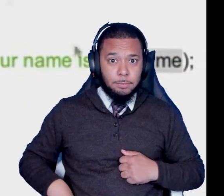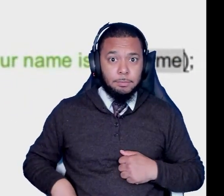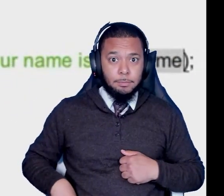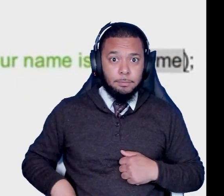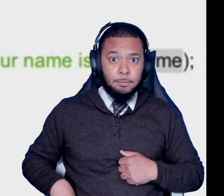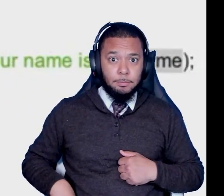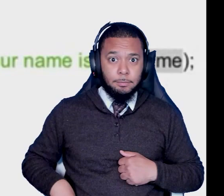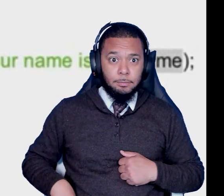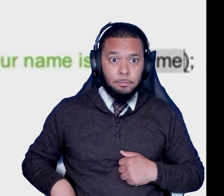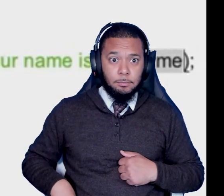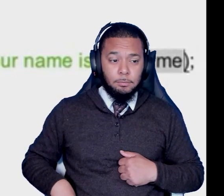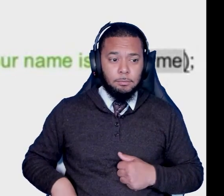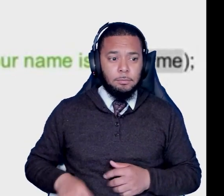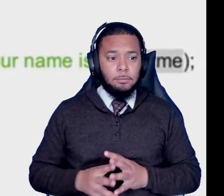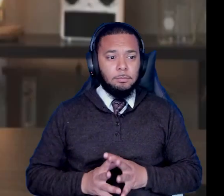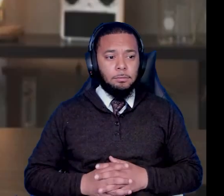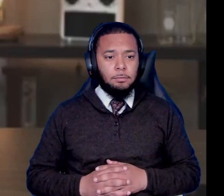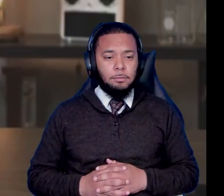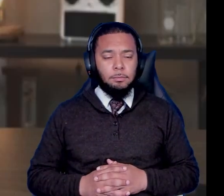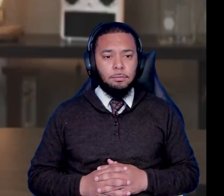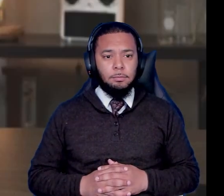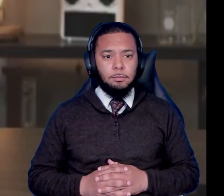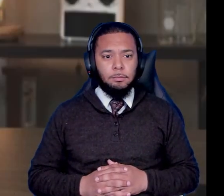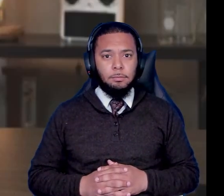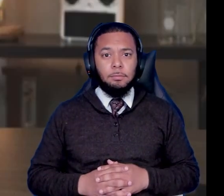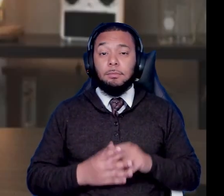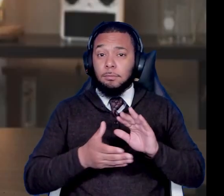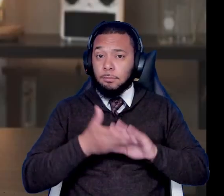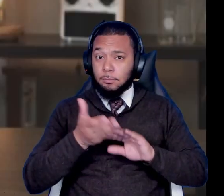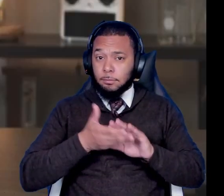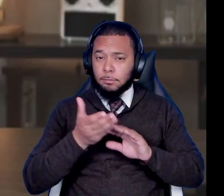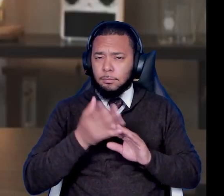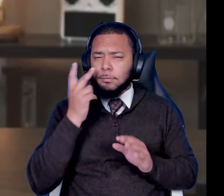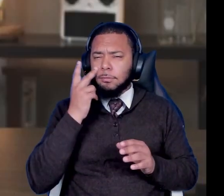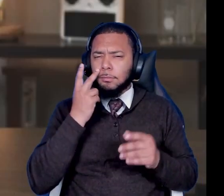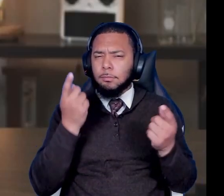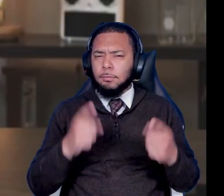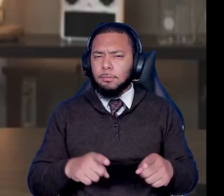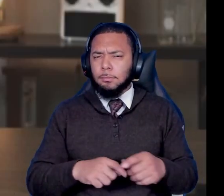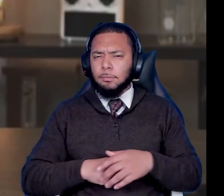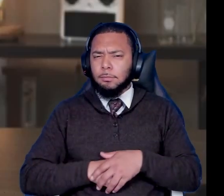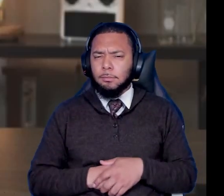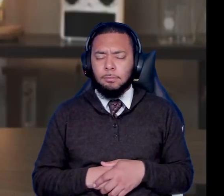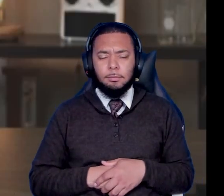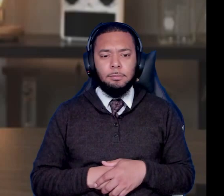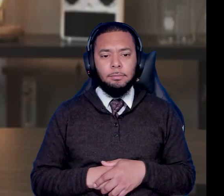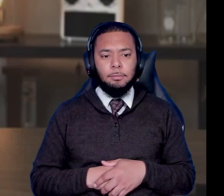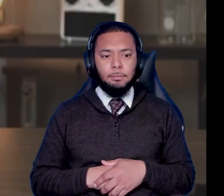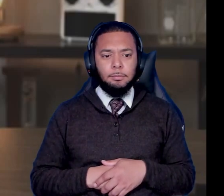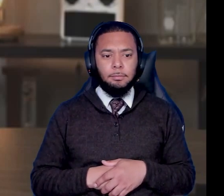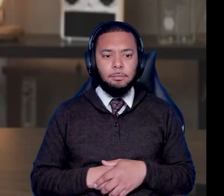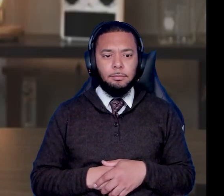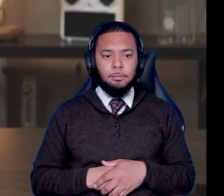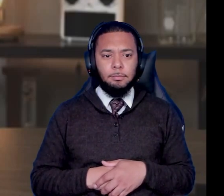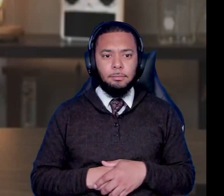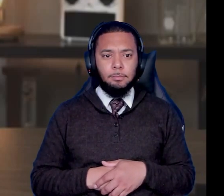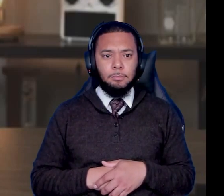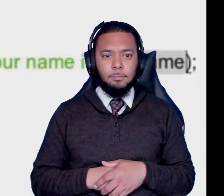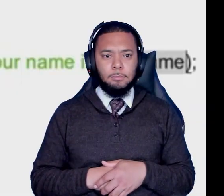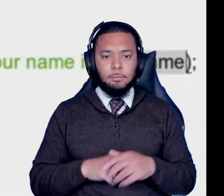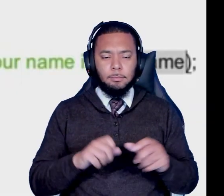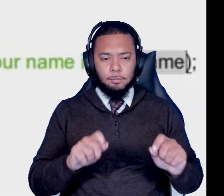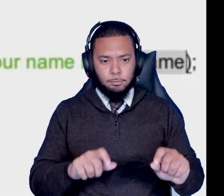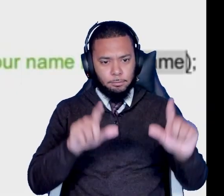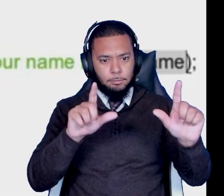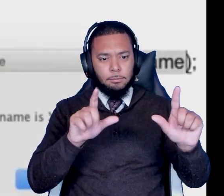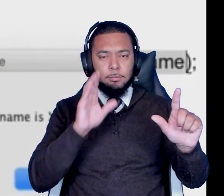string to appear next to it. So now if I run that program, I see my message dialog box